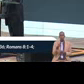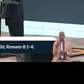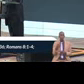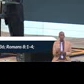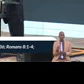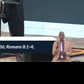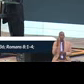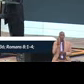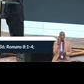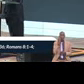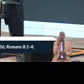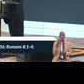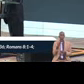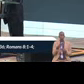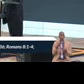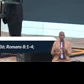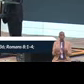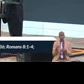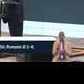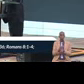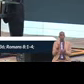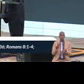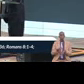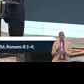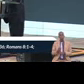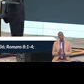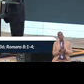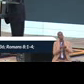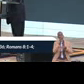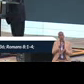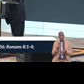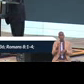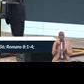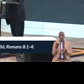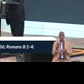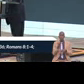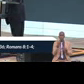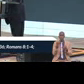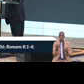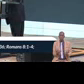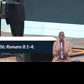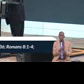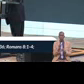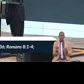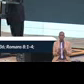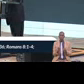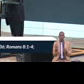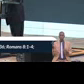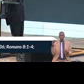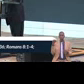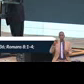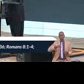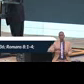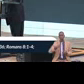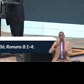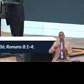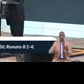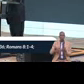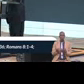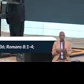finished work at Calvary, there is therefore now no condemnation to them which are